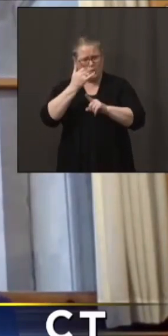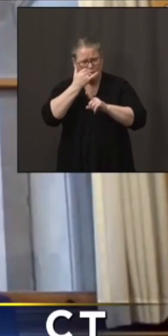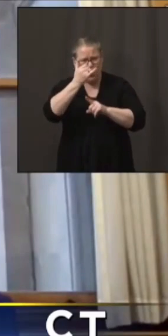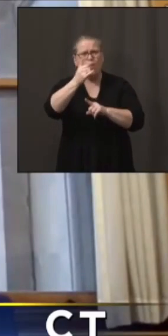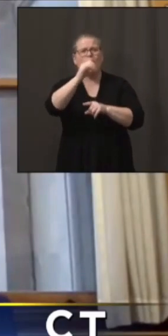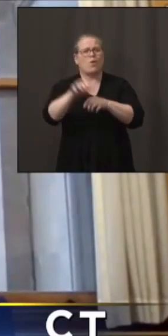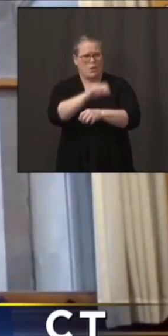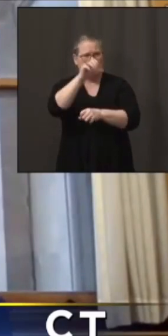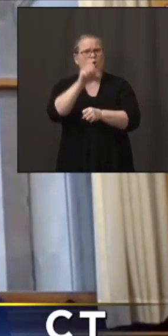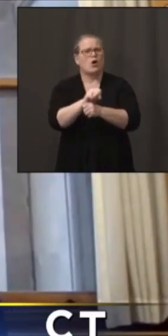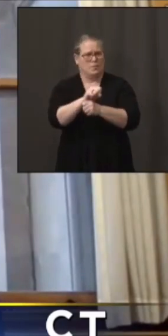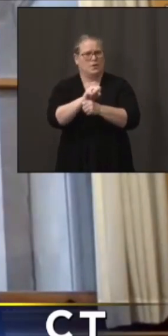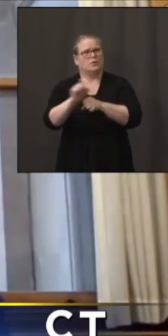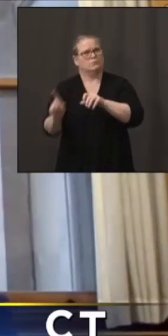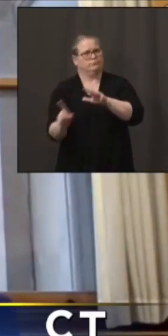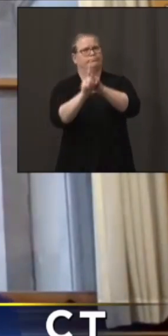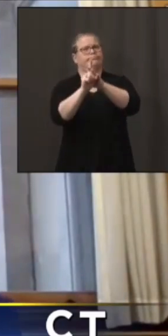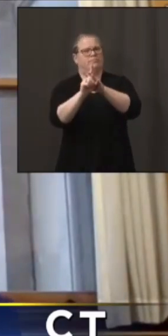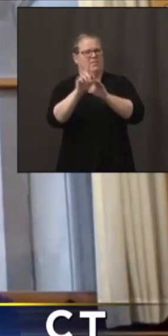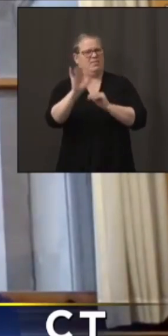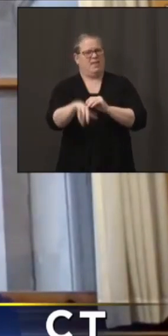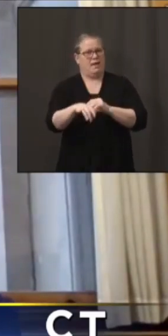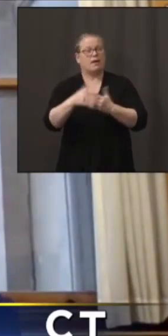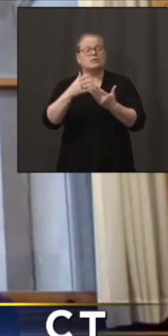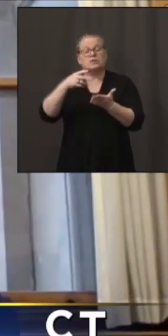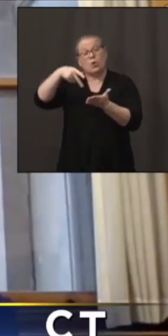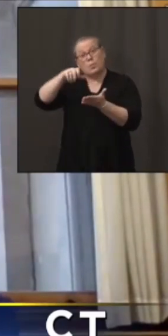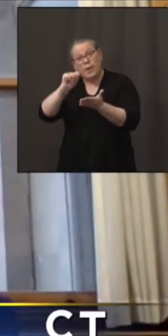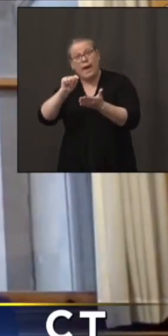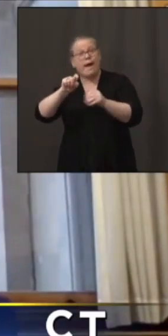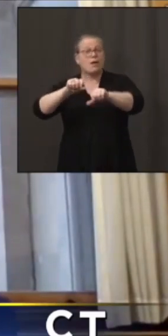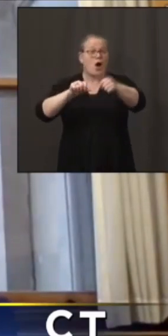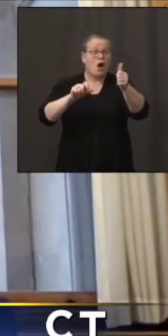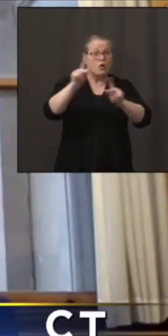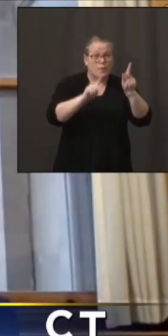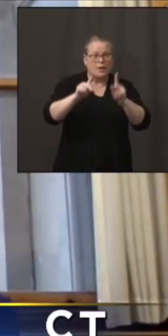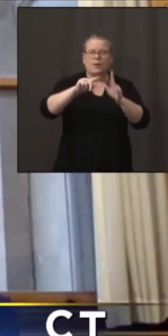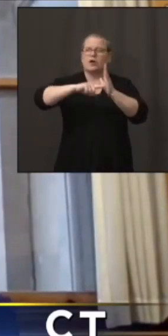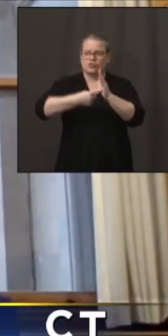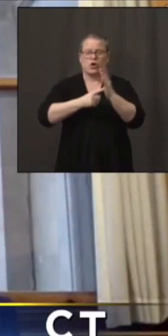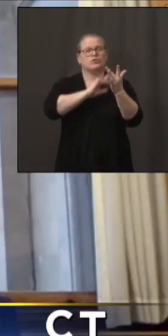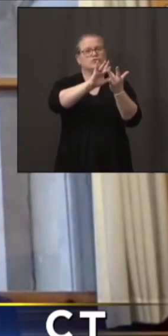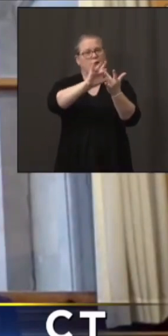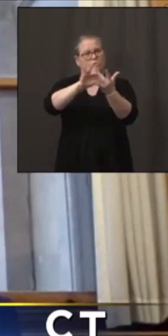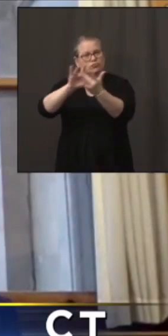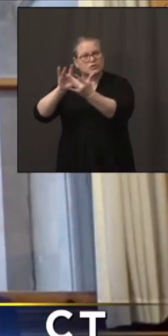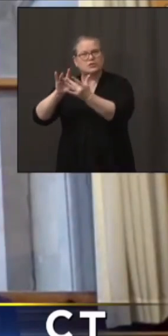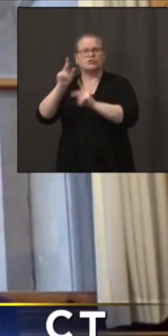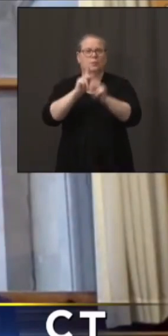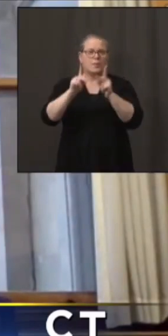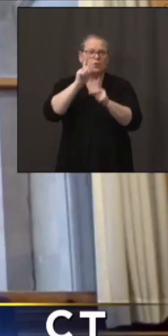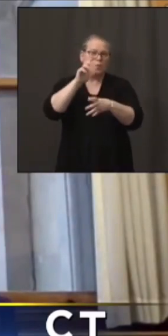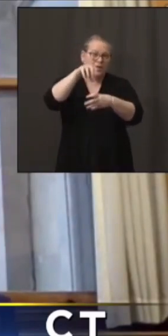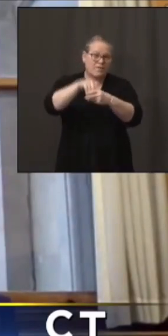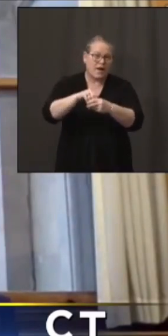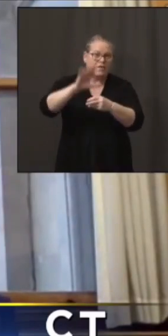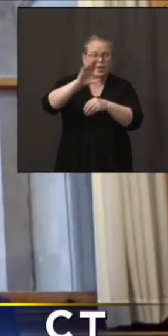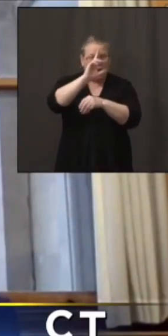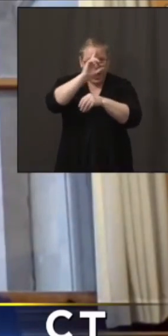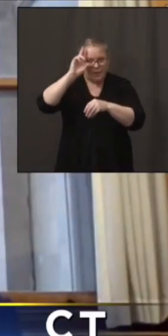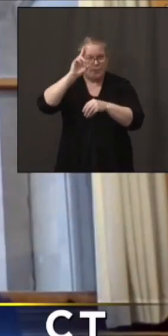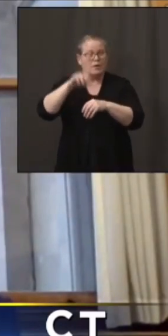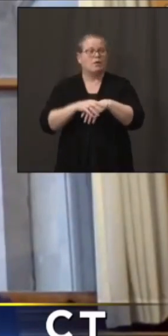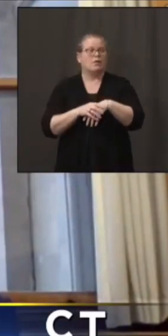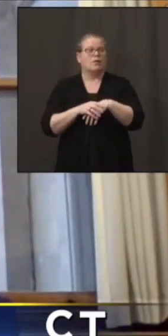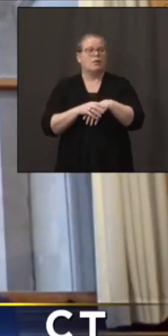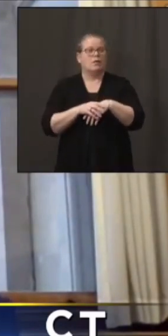state are starting some outreach to people who've been in their networks over the past several years to do some outreach. By Thursday,